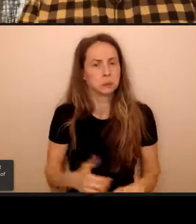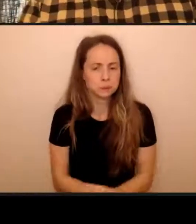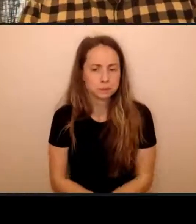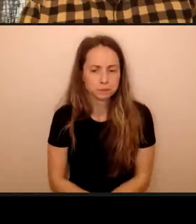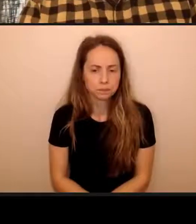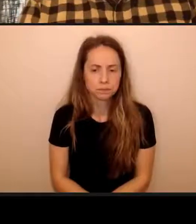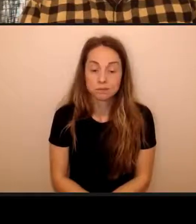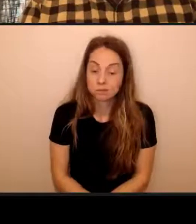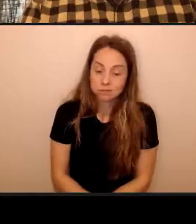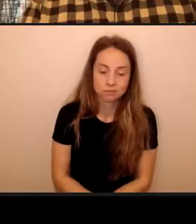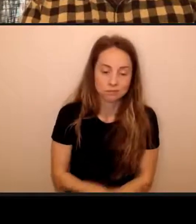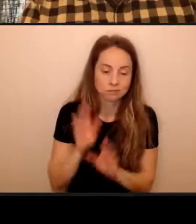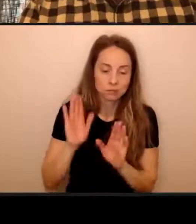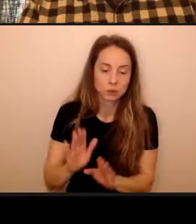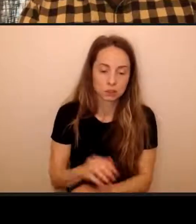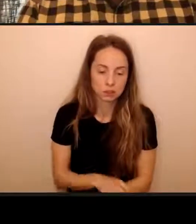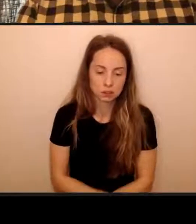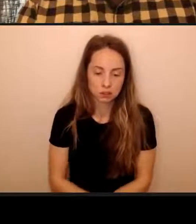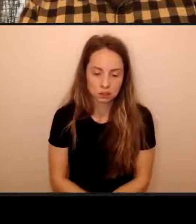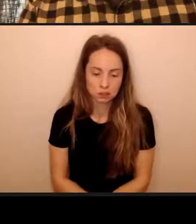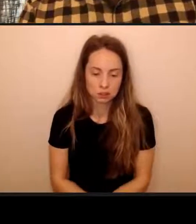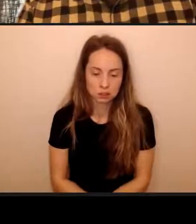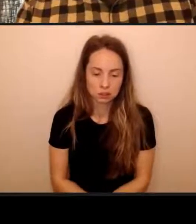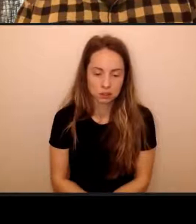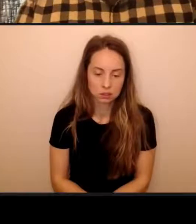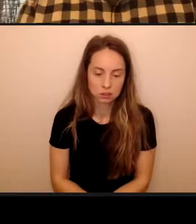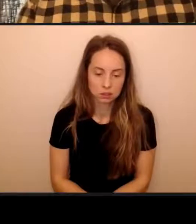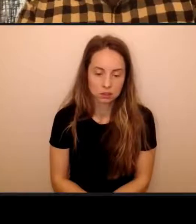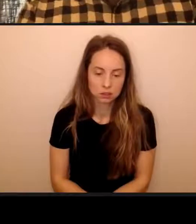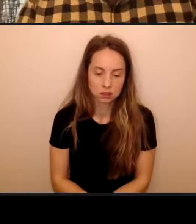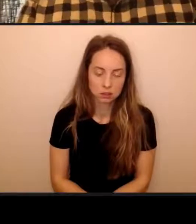Yeah, it was great, really helpful.